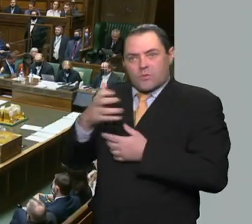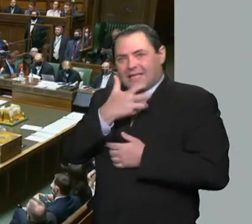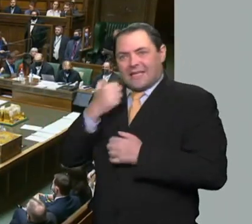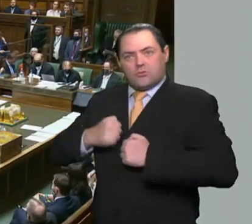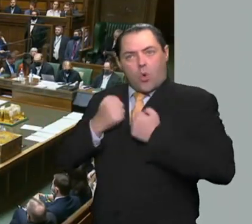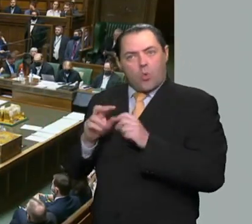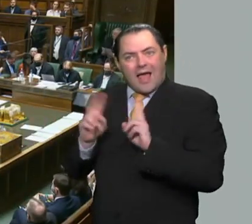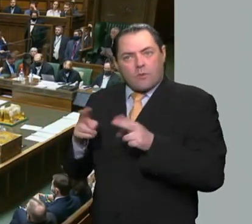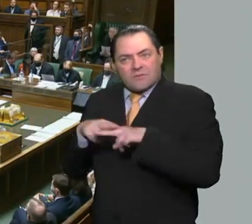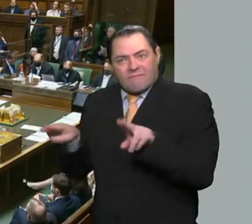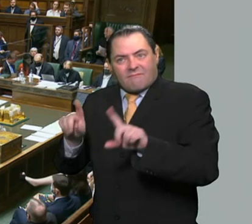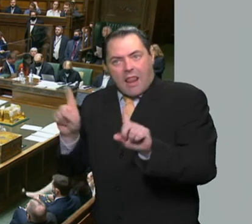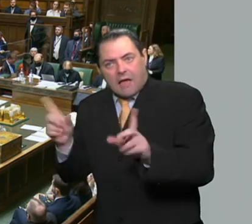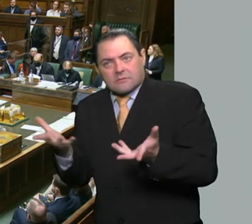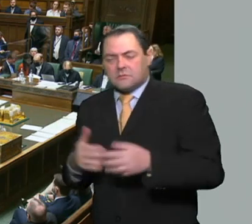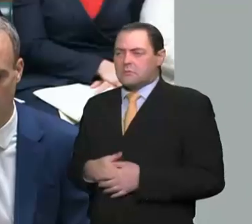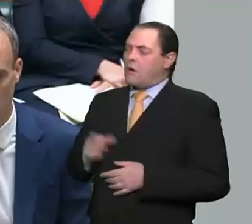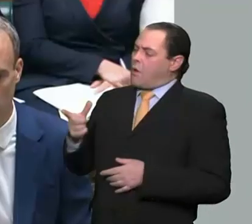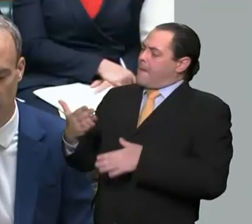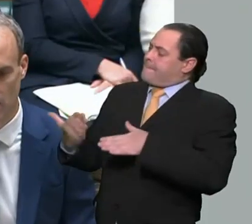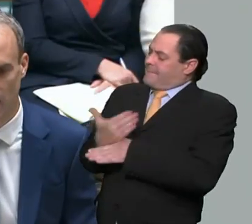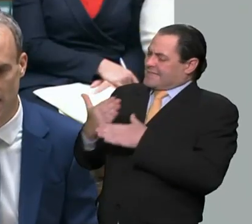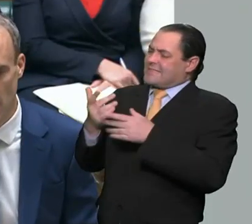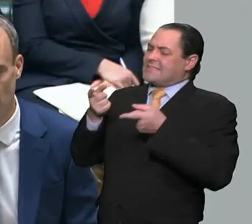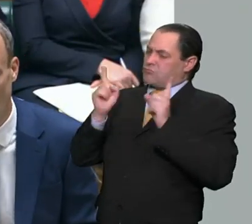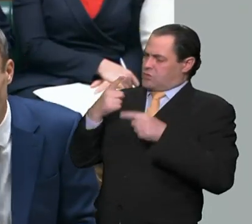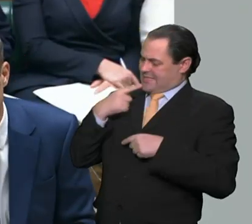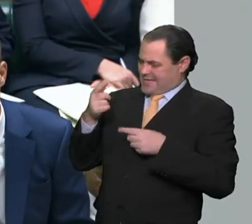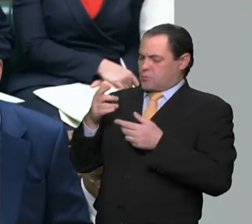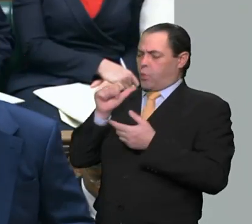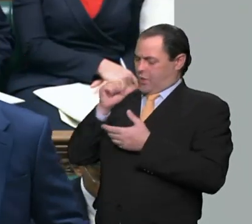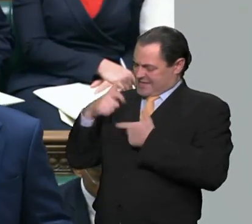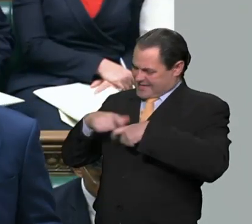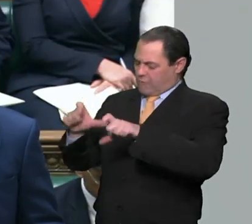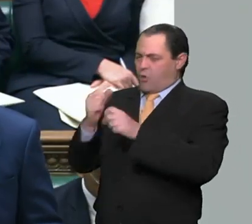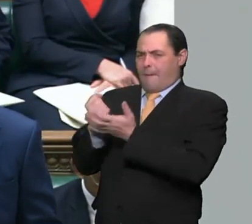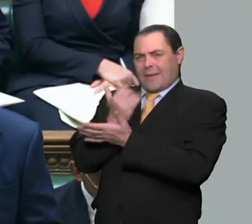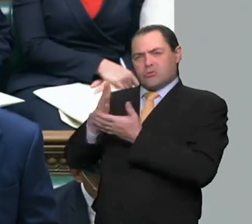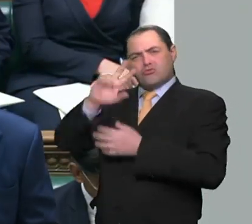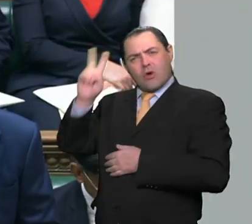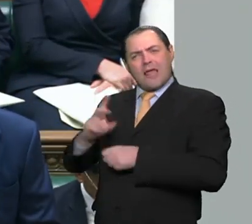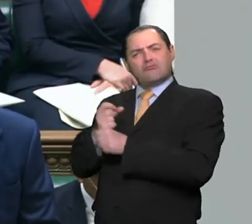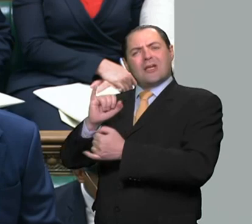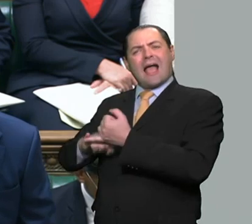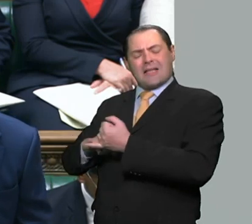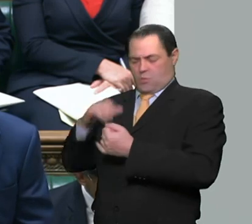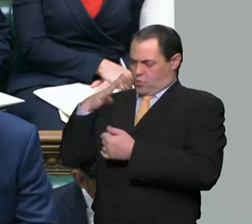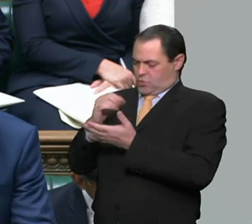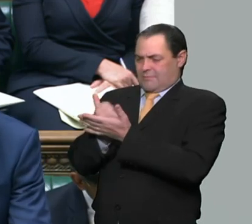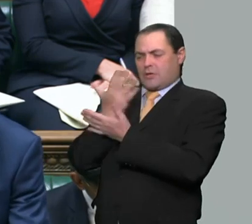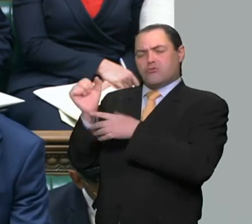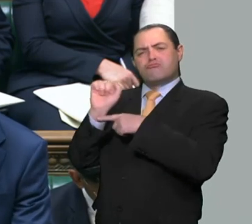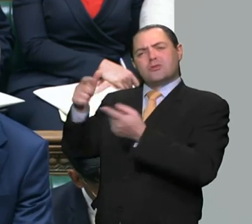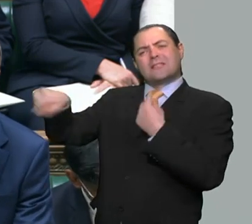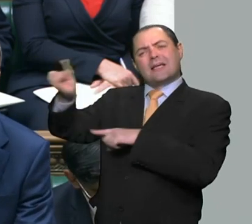Well, the Business Secretary has made very clear that energy supplies will continue, that our #1 priority is to protect consumers. I just